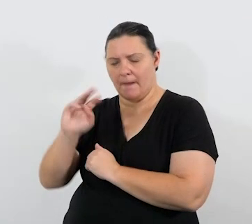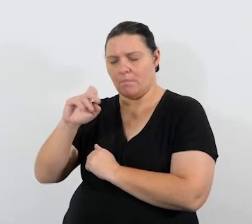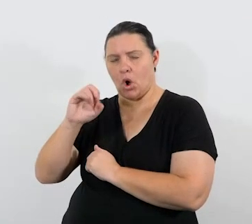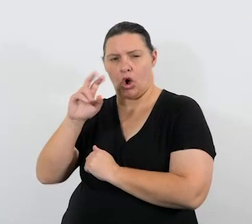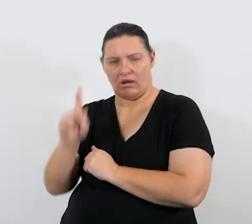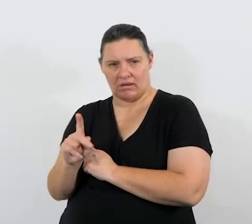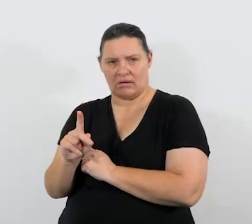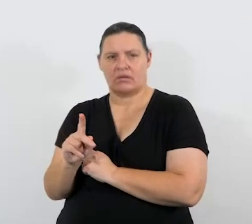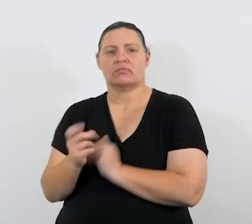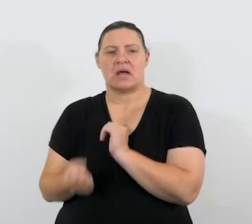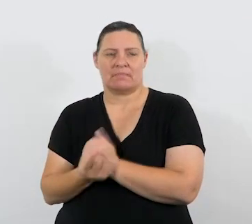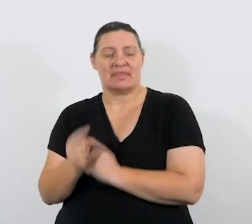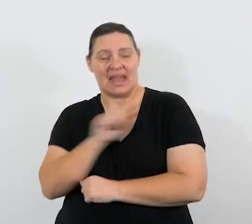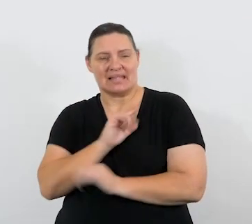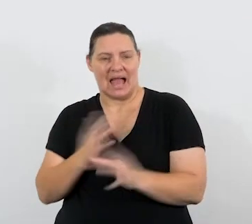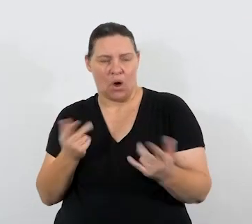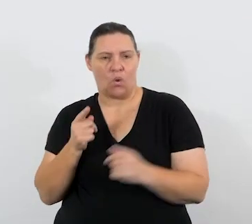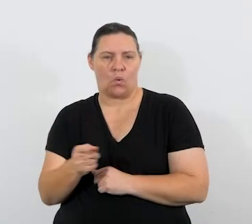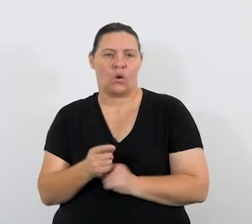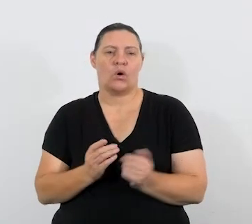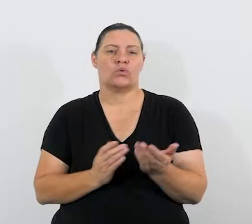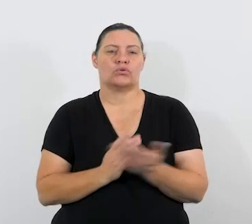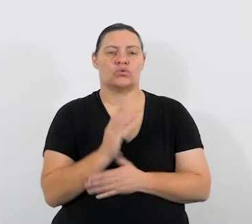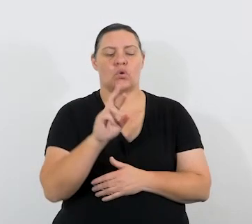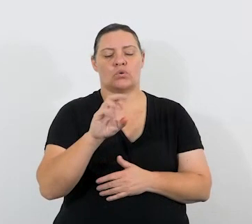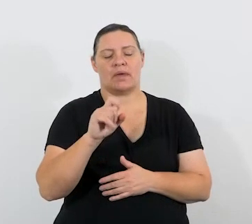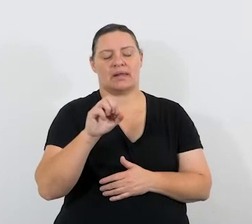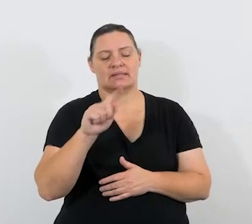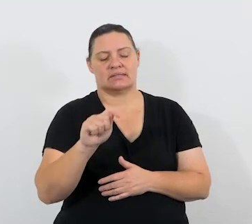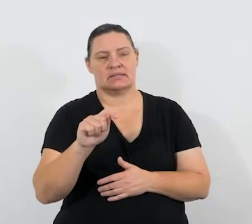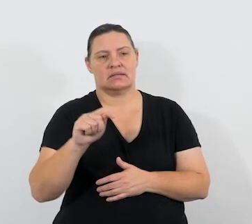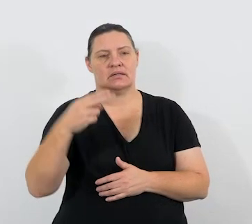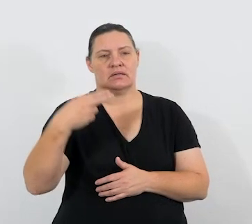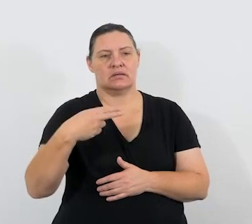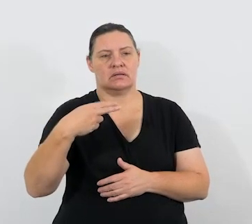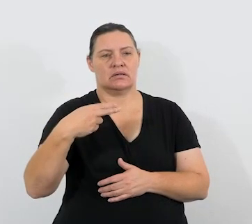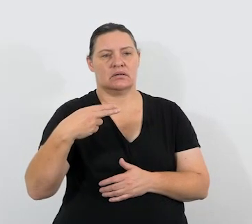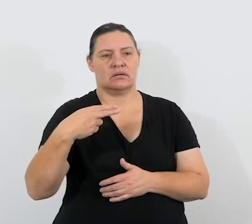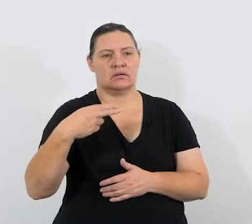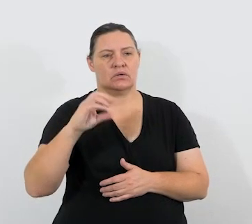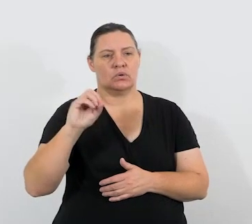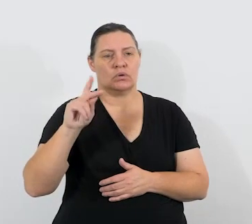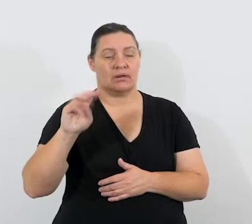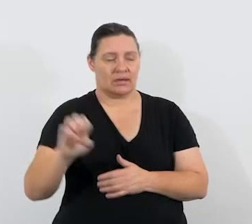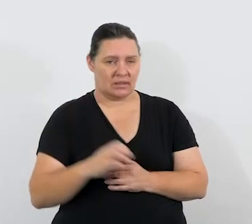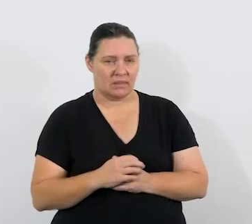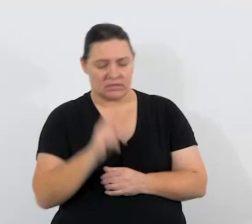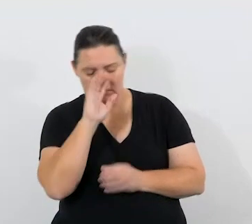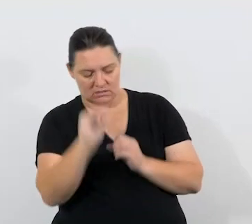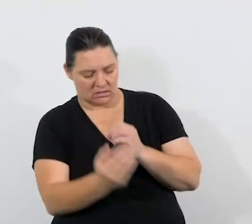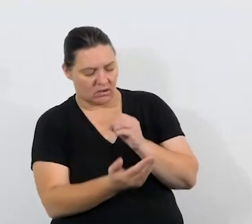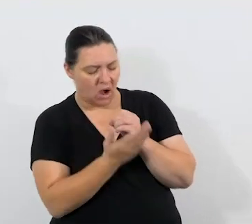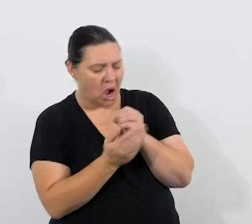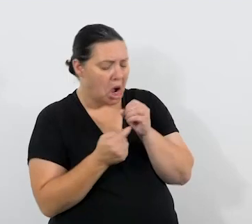that is how the term cells was coined by Robert Hooke, who decided that what he was seeing under the microscope